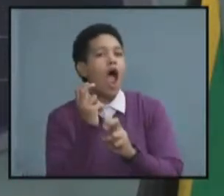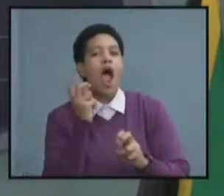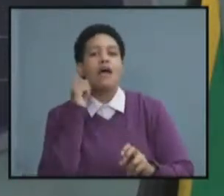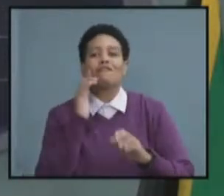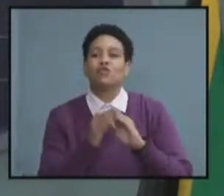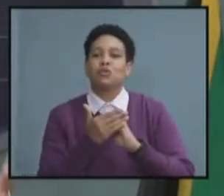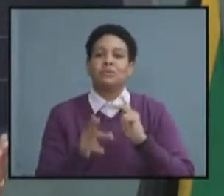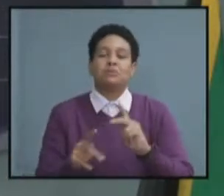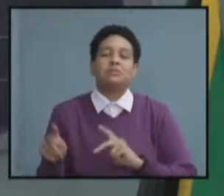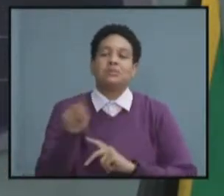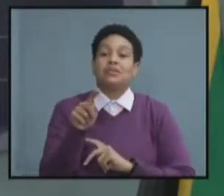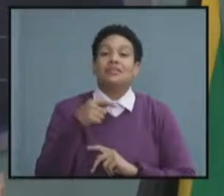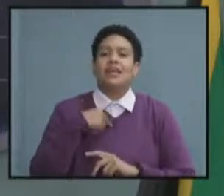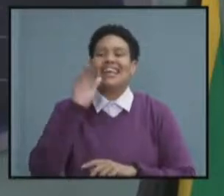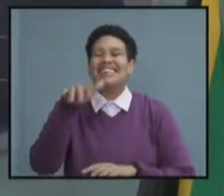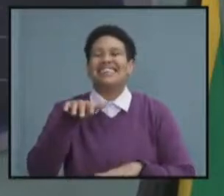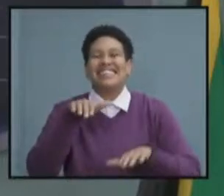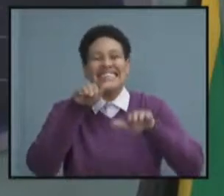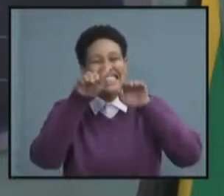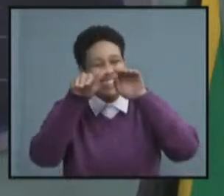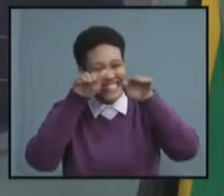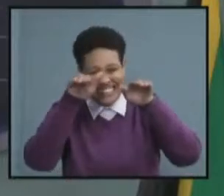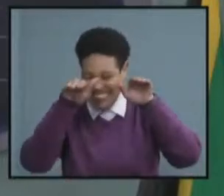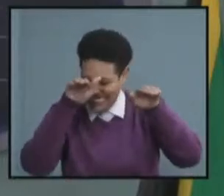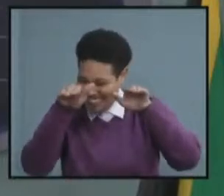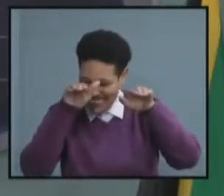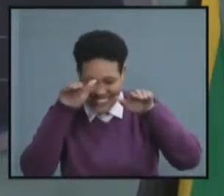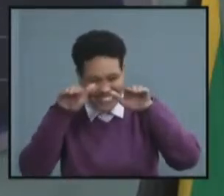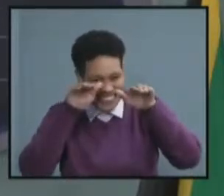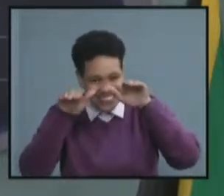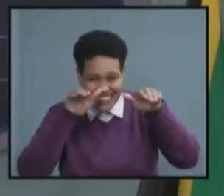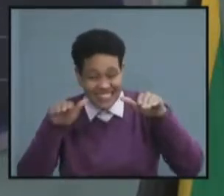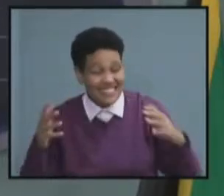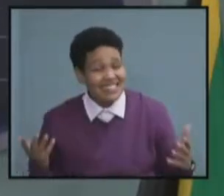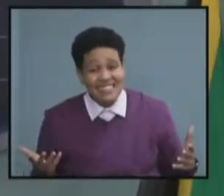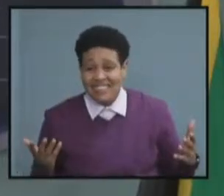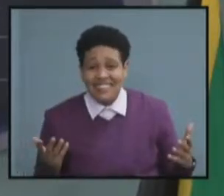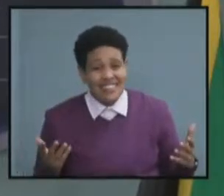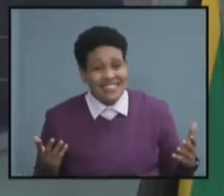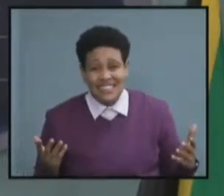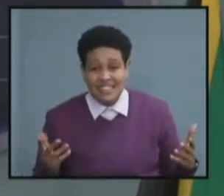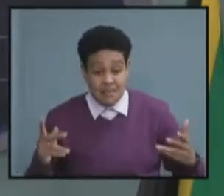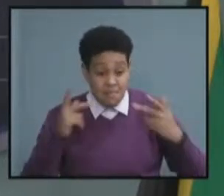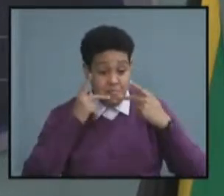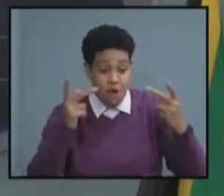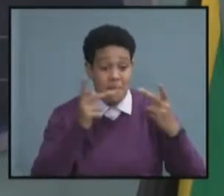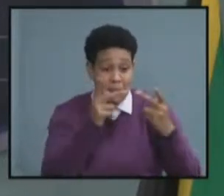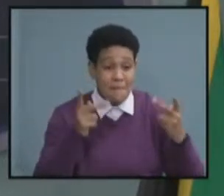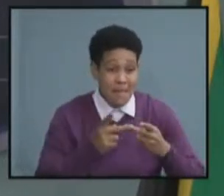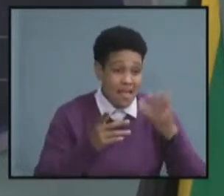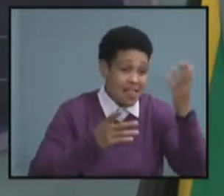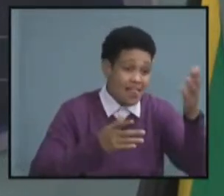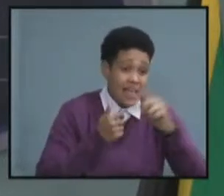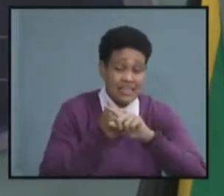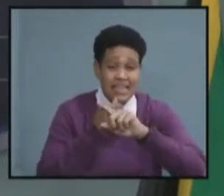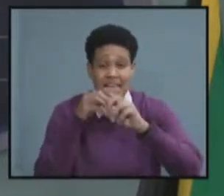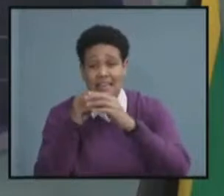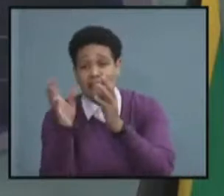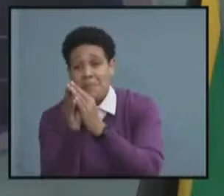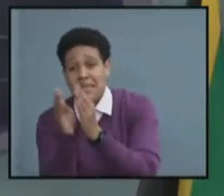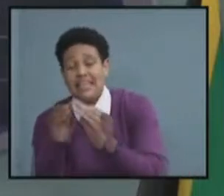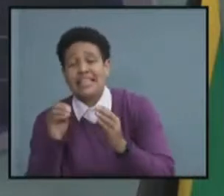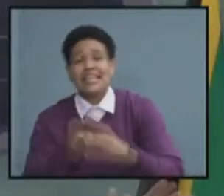take the opportunity to appeal. in public places, in meetings,